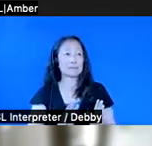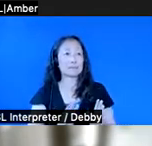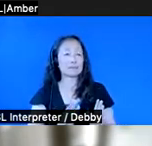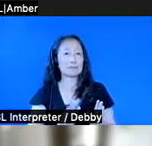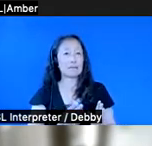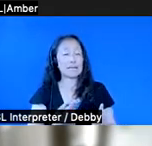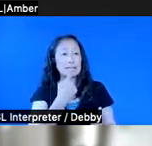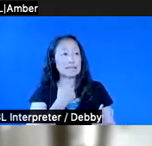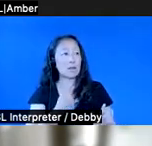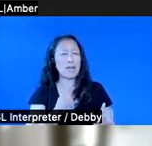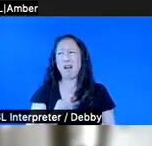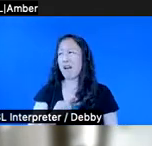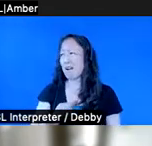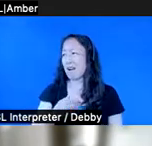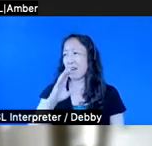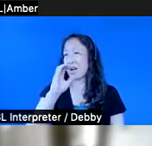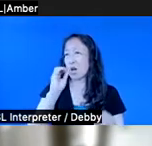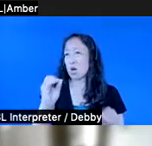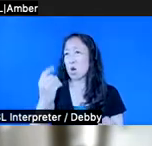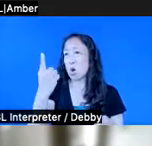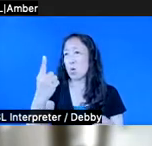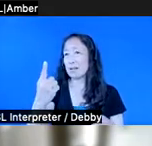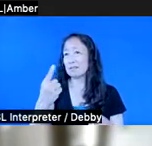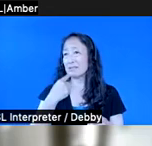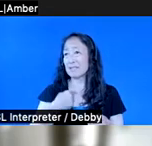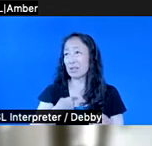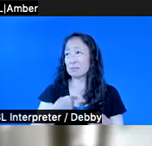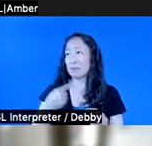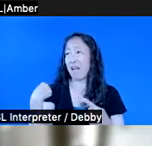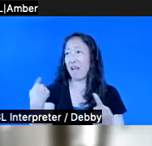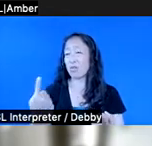them. Nobody ever said it's not your fault.